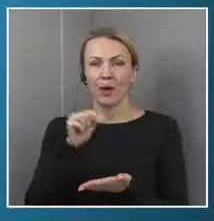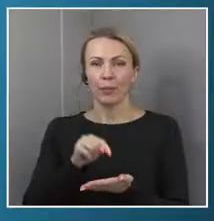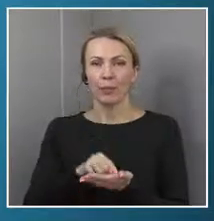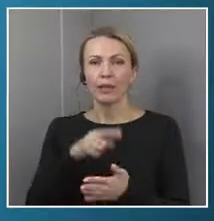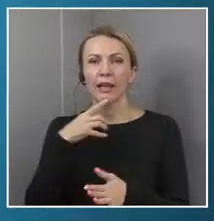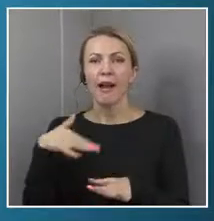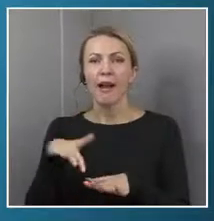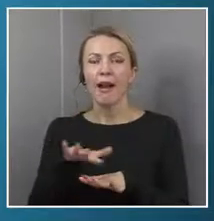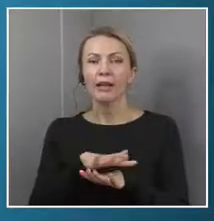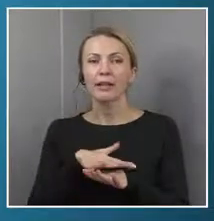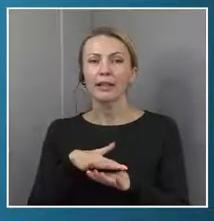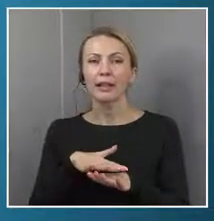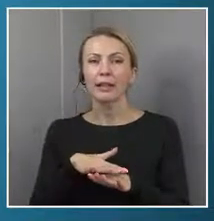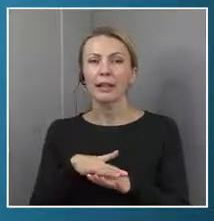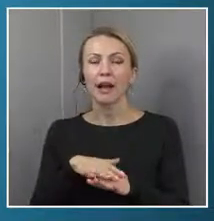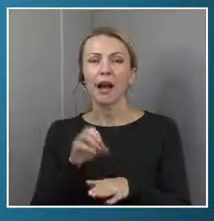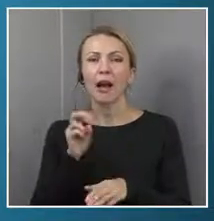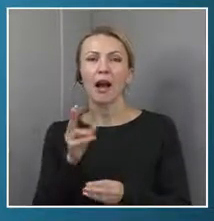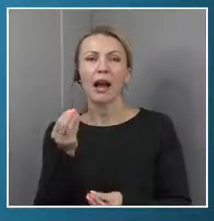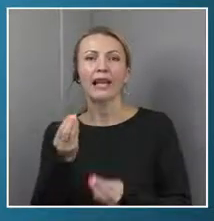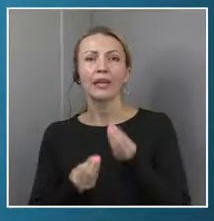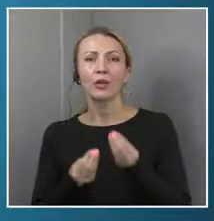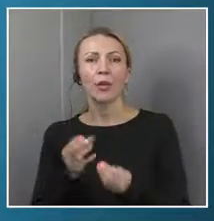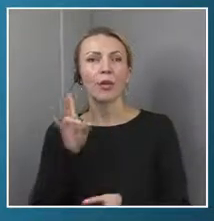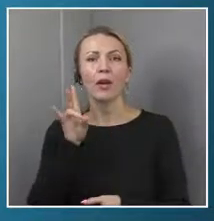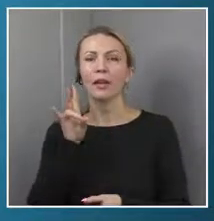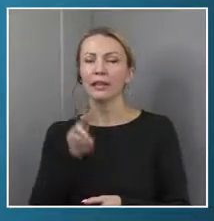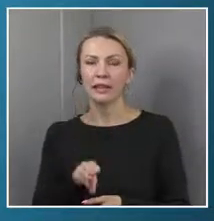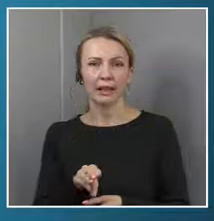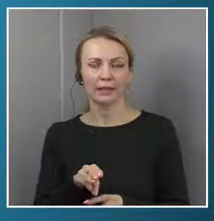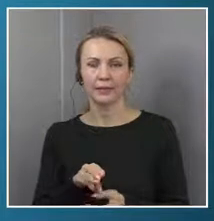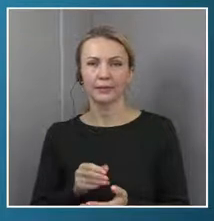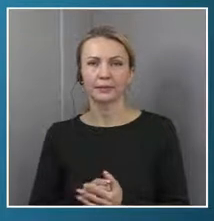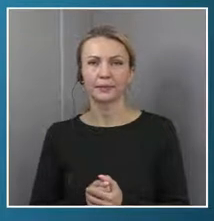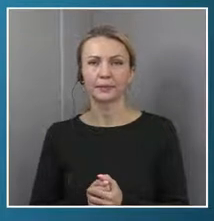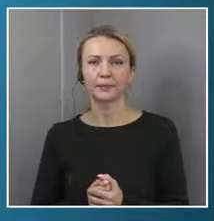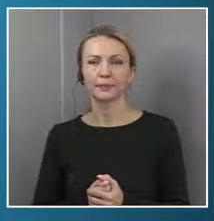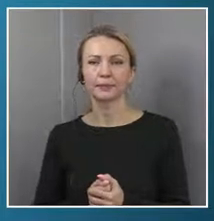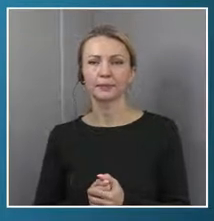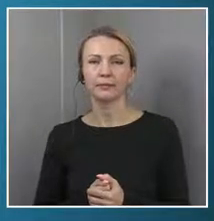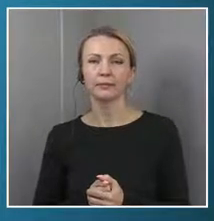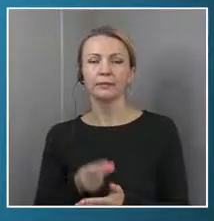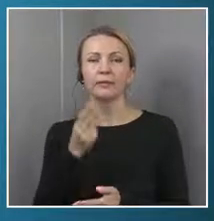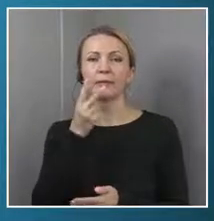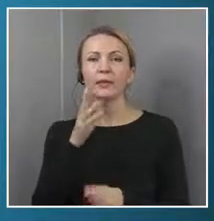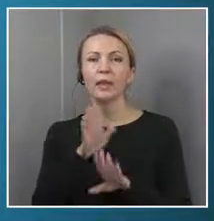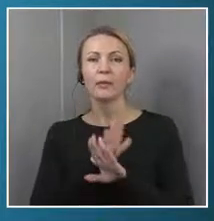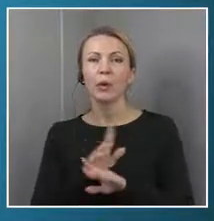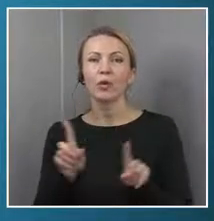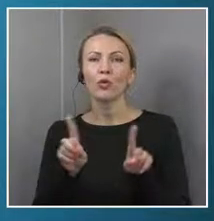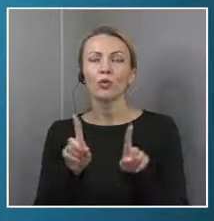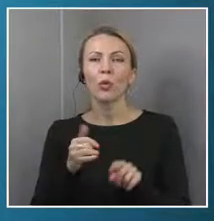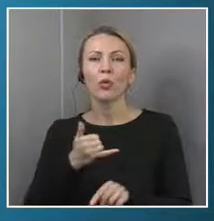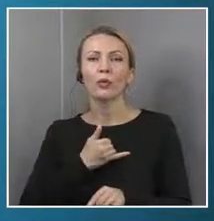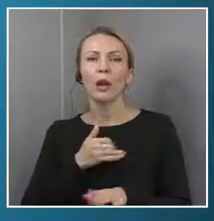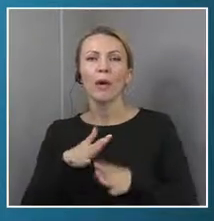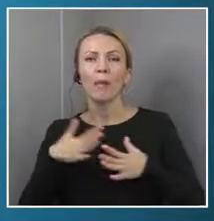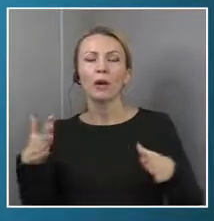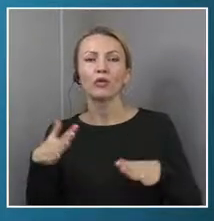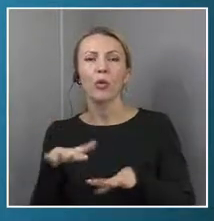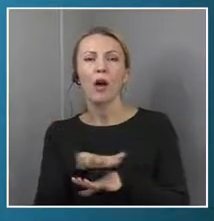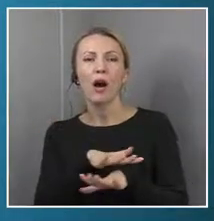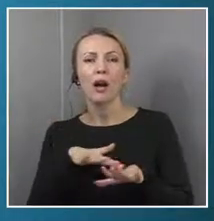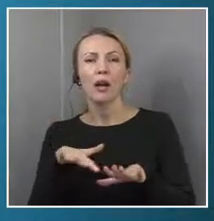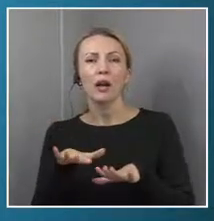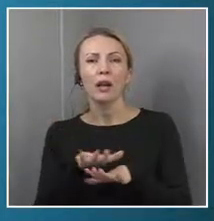everything. So what's happening in Russia? Russia, as a player, is insignificant.